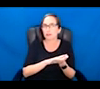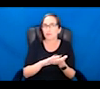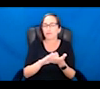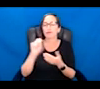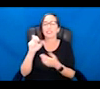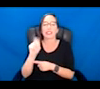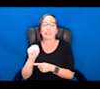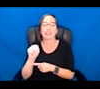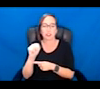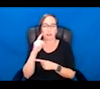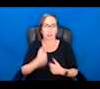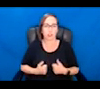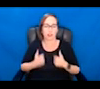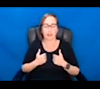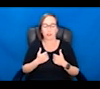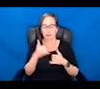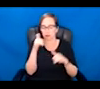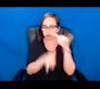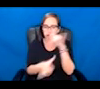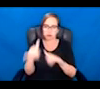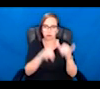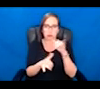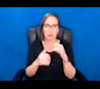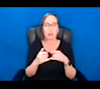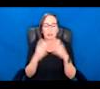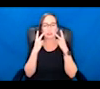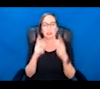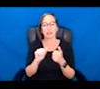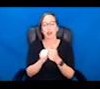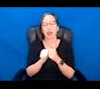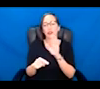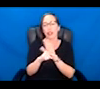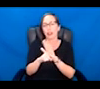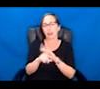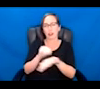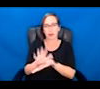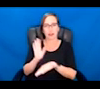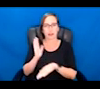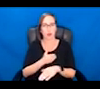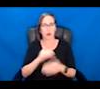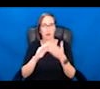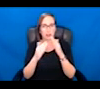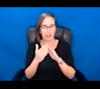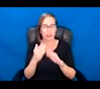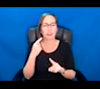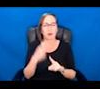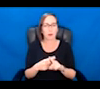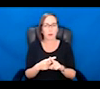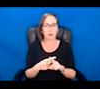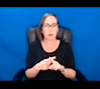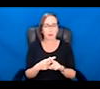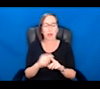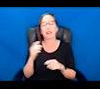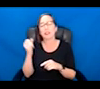how these challenges play out and negatively for our communities, but then there's also as many examples of hope.